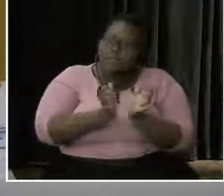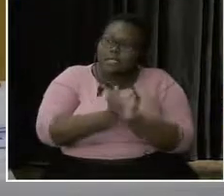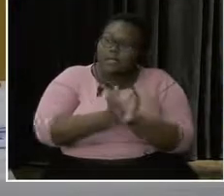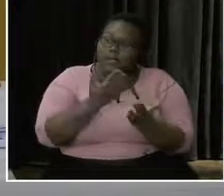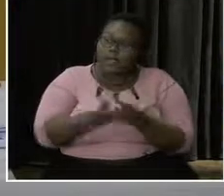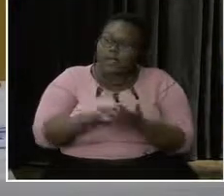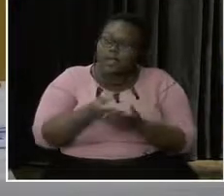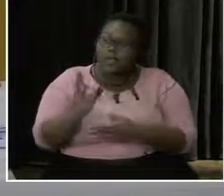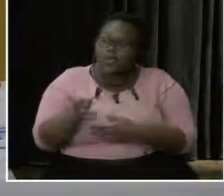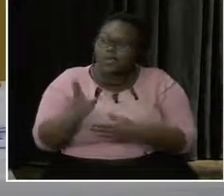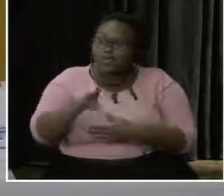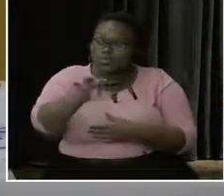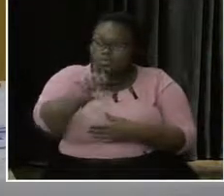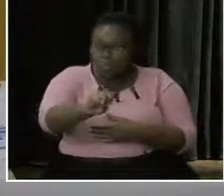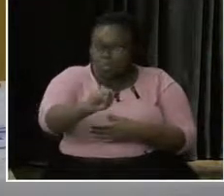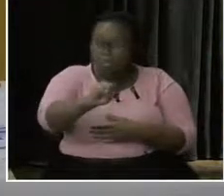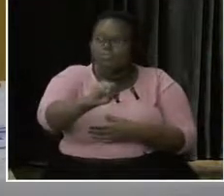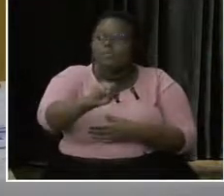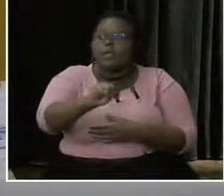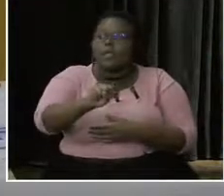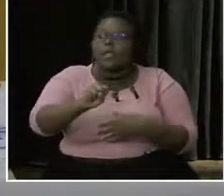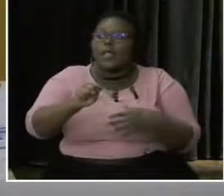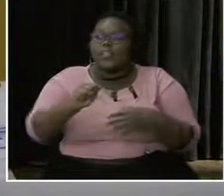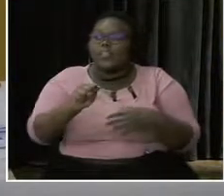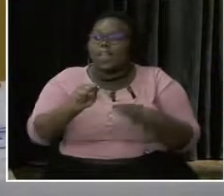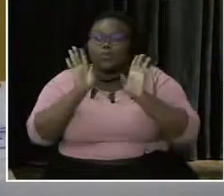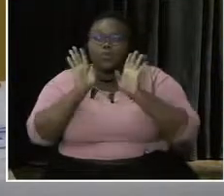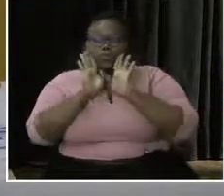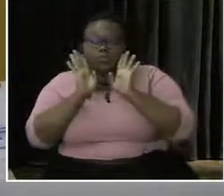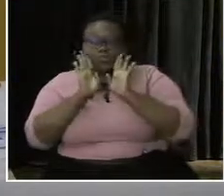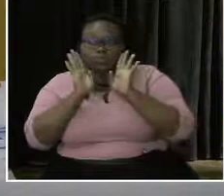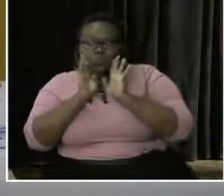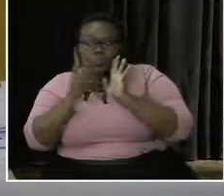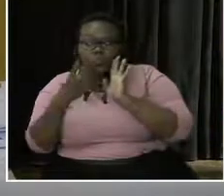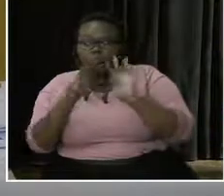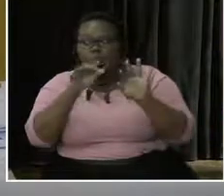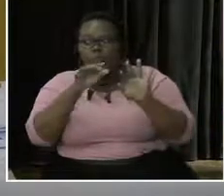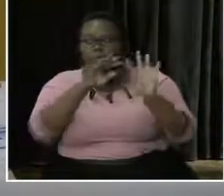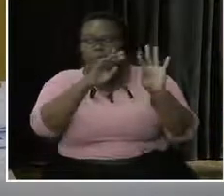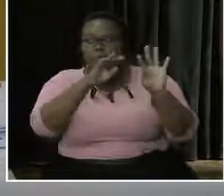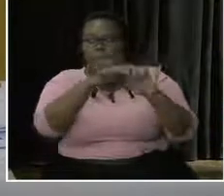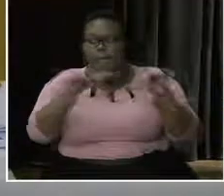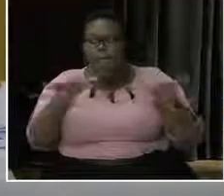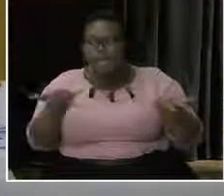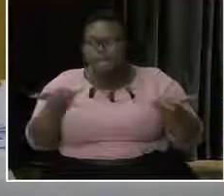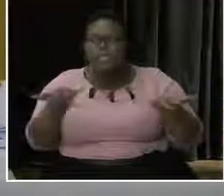we also stop the live streaming to the public? We